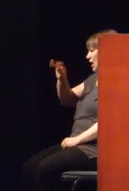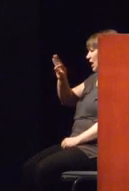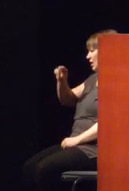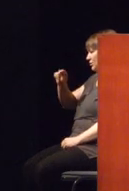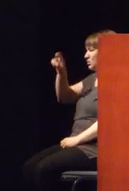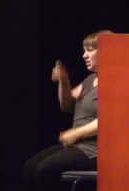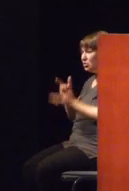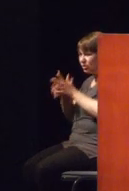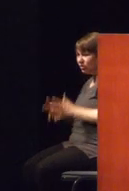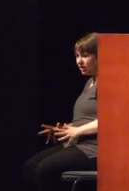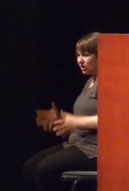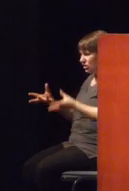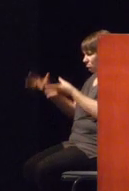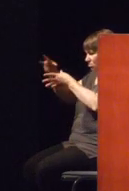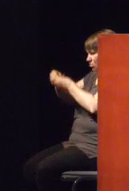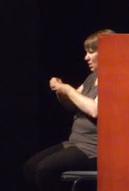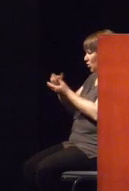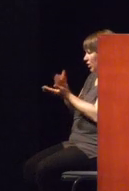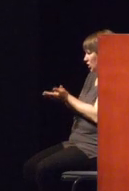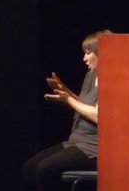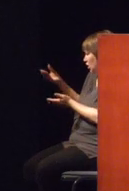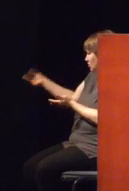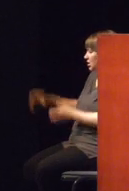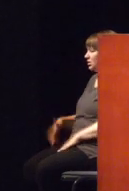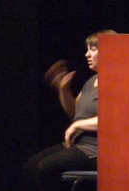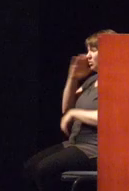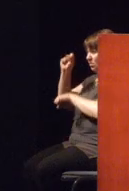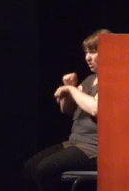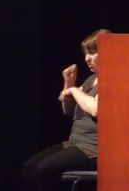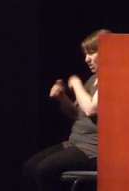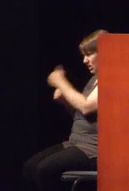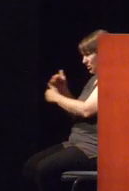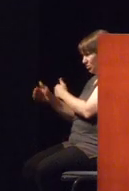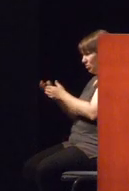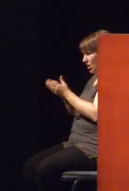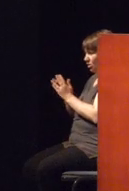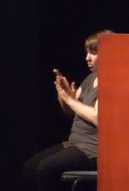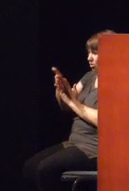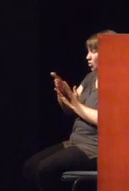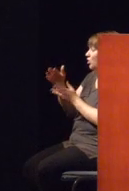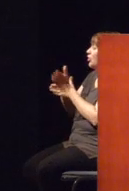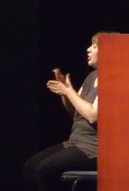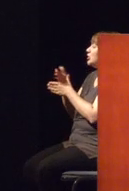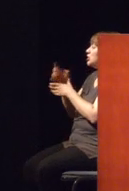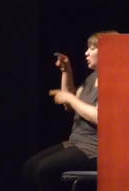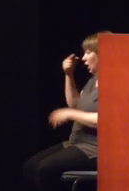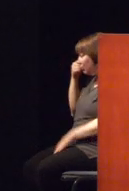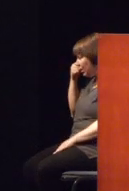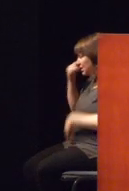up and assemble the document. It's going to be working its way through the shared governance process as the year goes